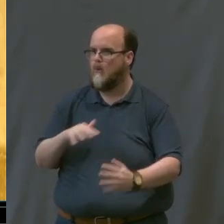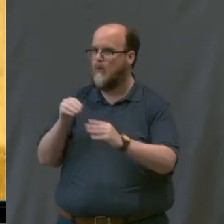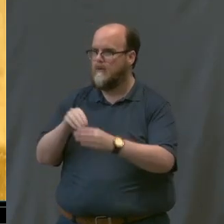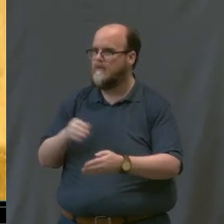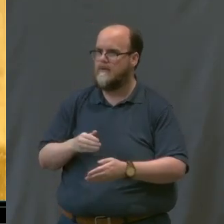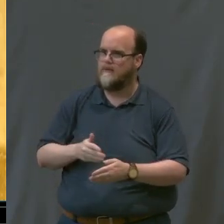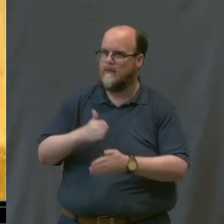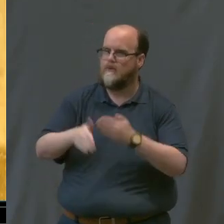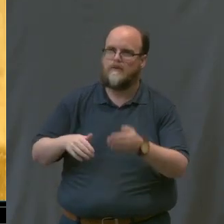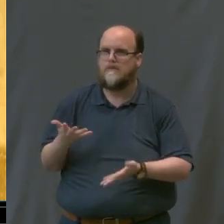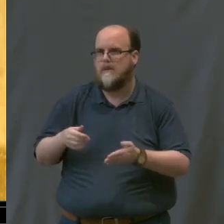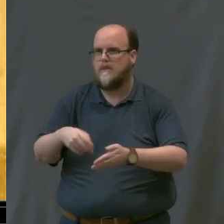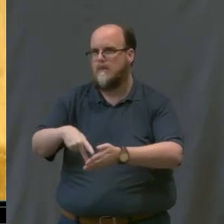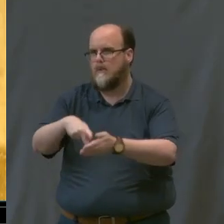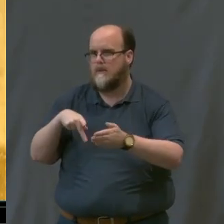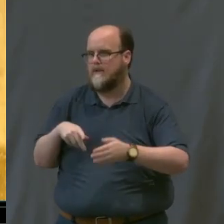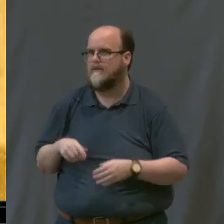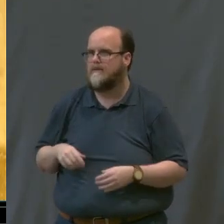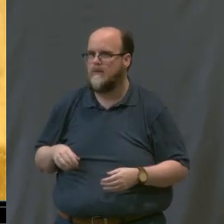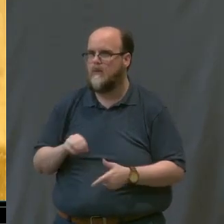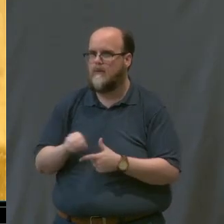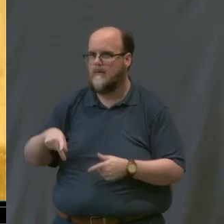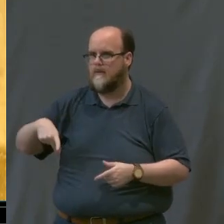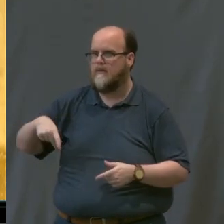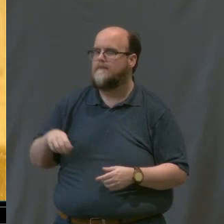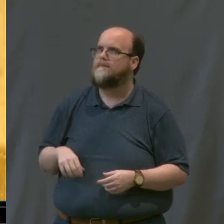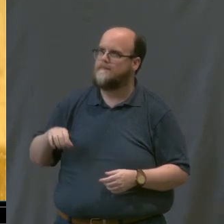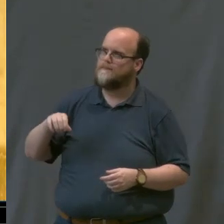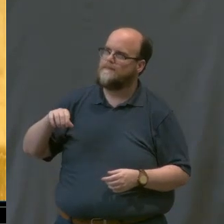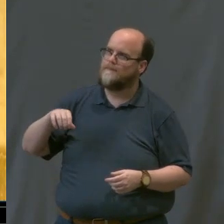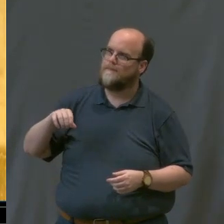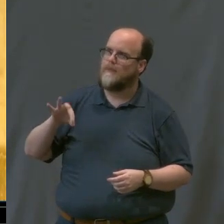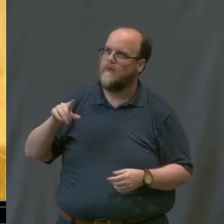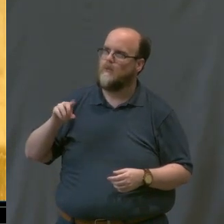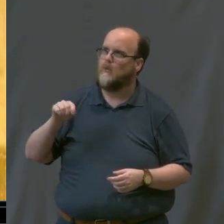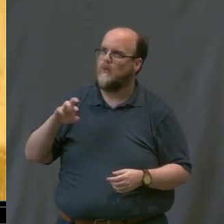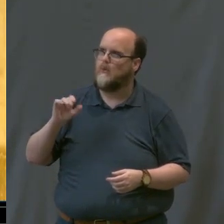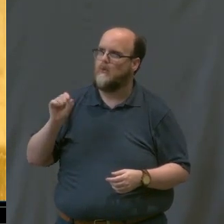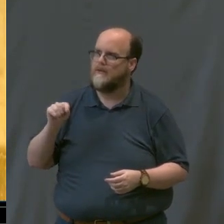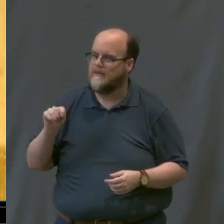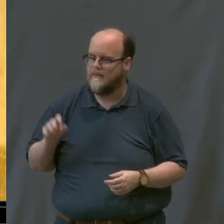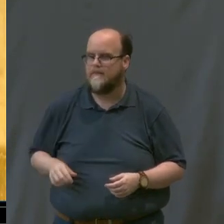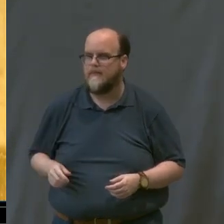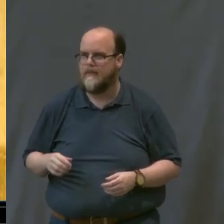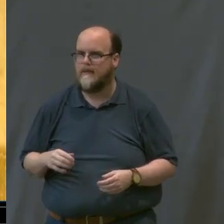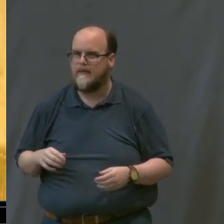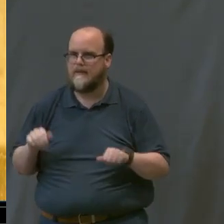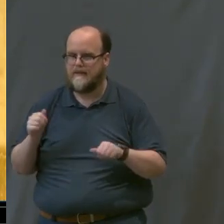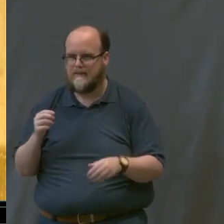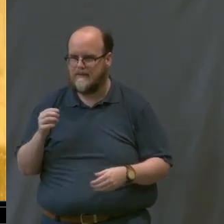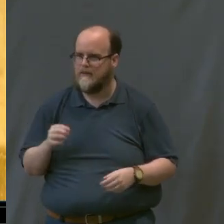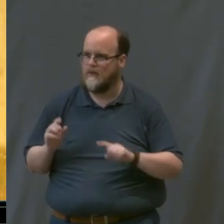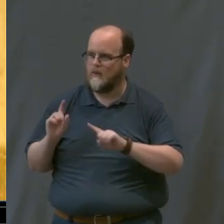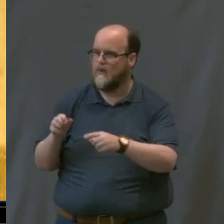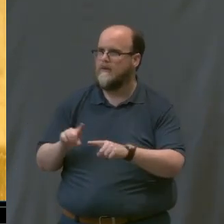got a premillennialist on your hand. You definitely have a futurist. So see, you can just go to different verses, different key verses that all these